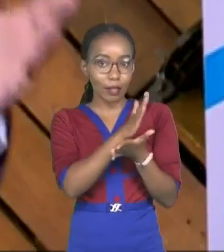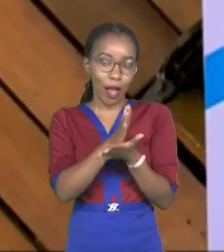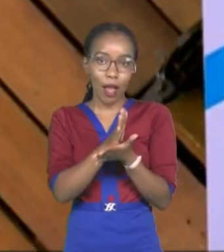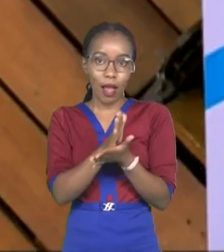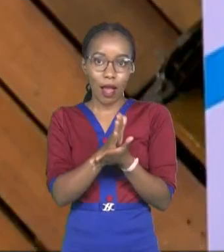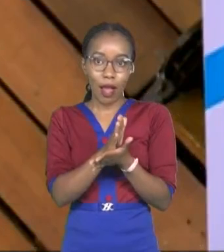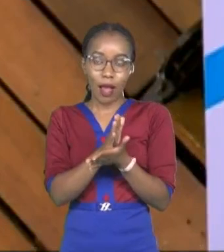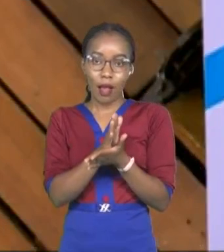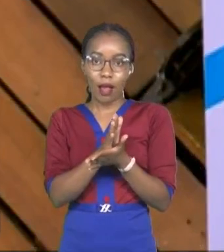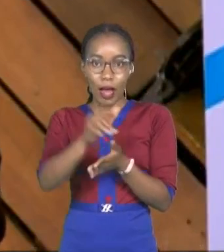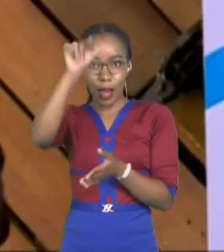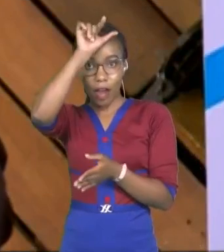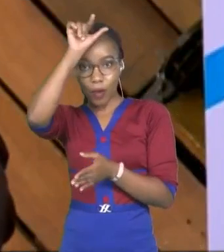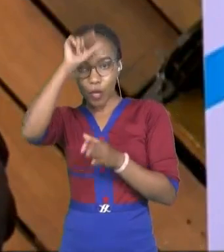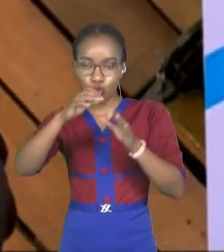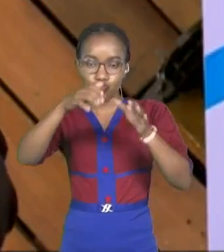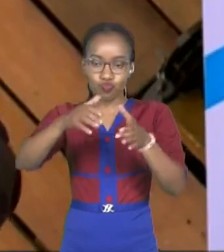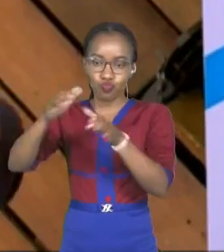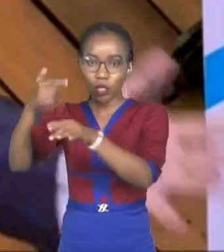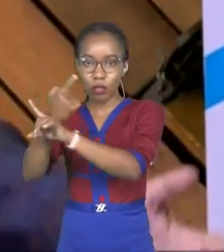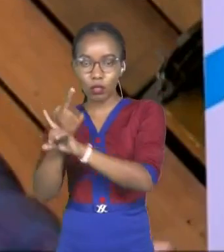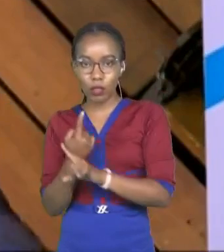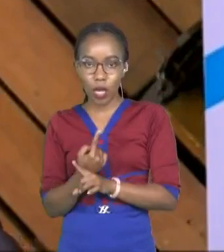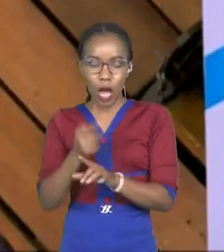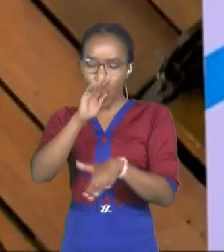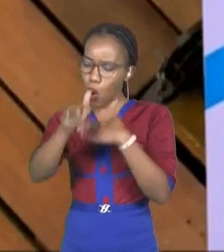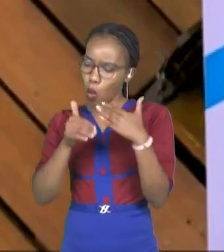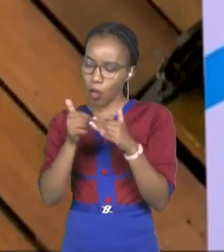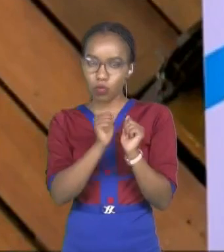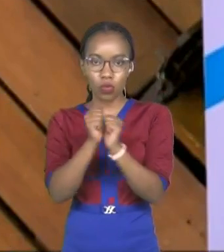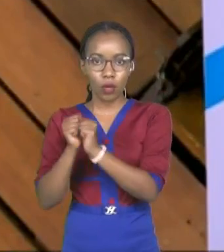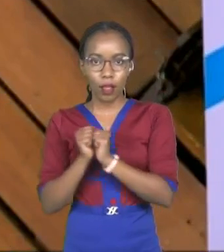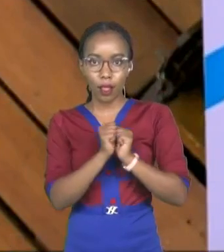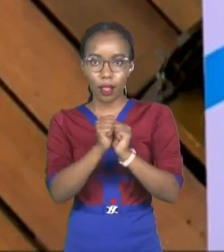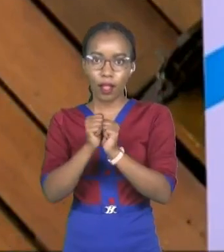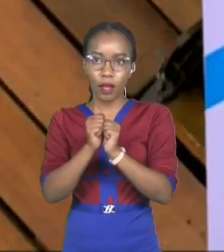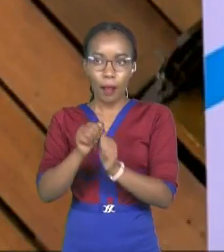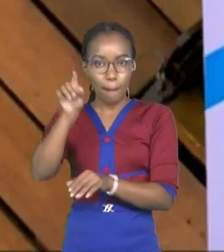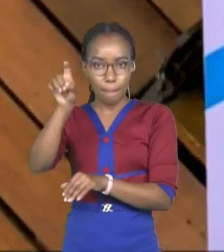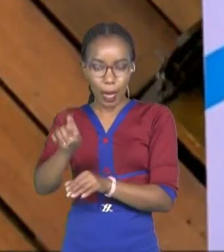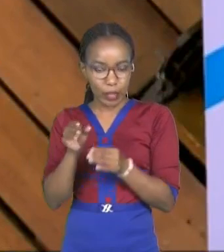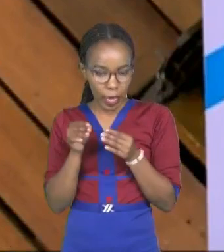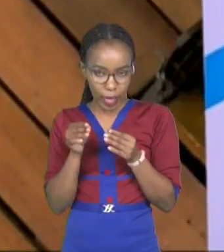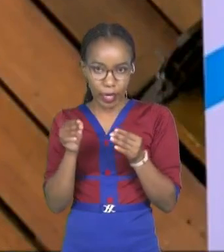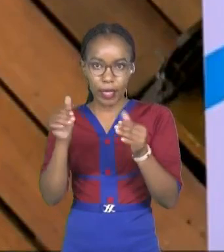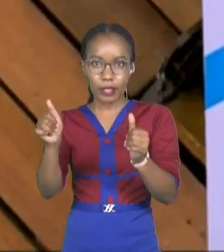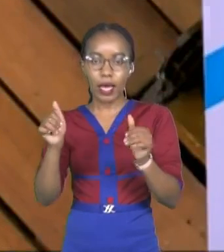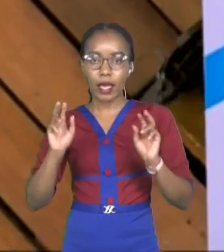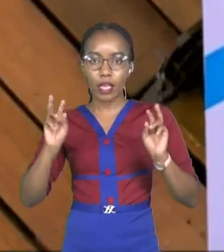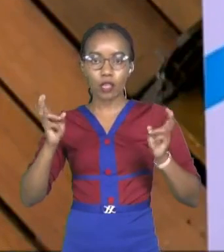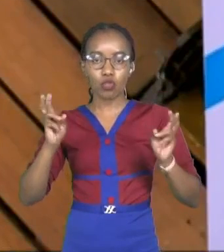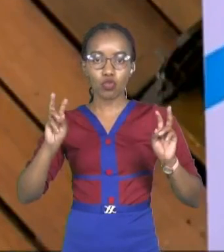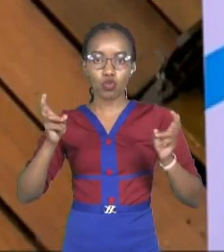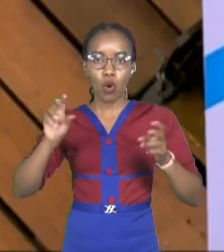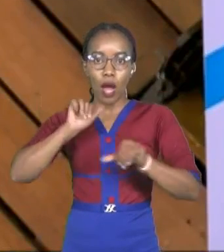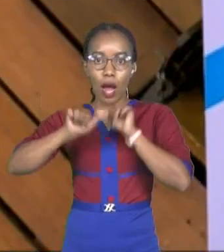the parastatals of government, and all of us together. We need to address the issue